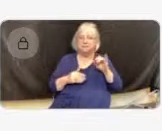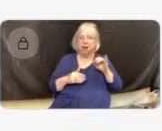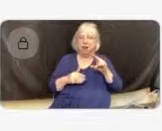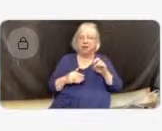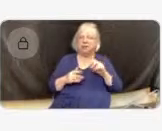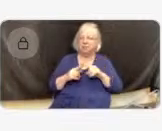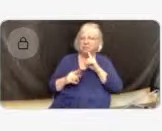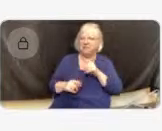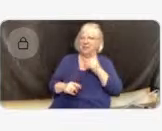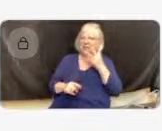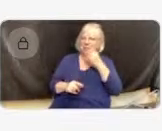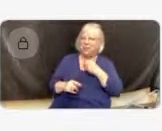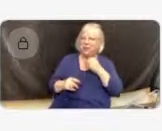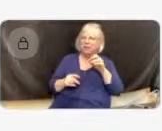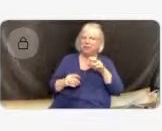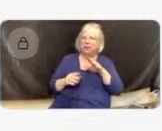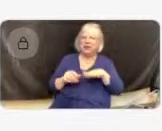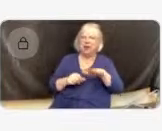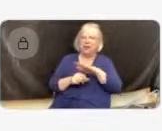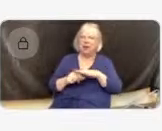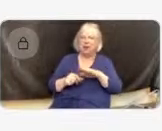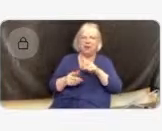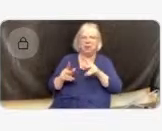beautiful spot. They keep it nice,